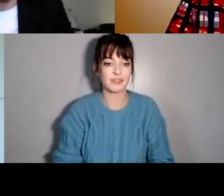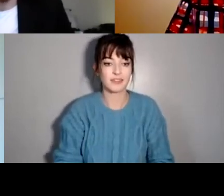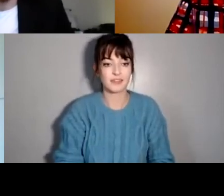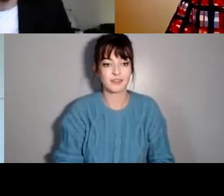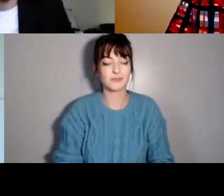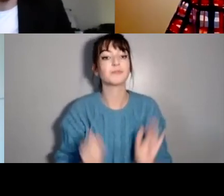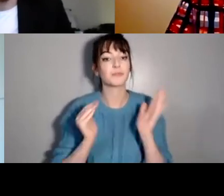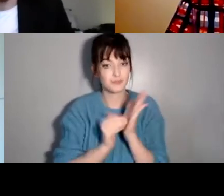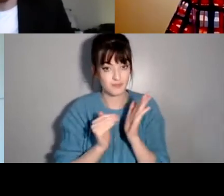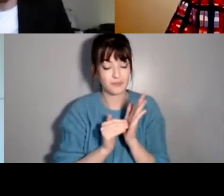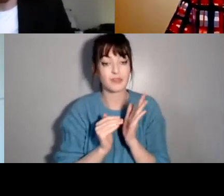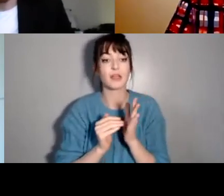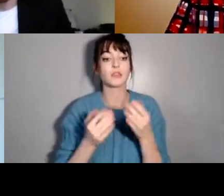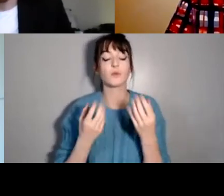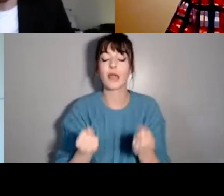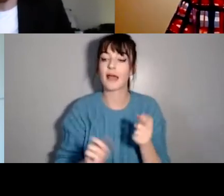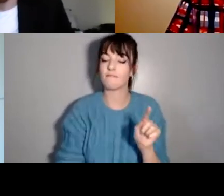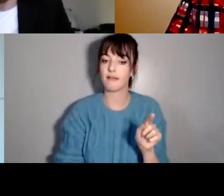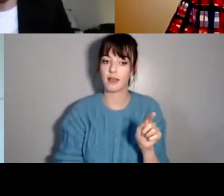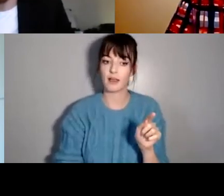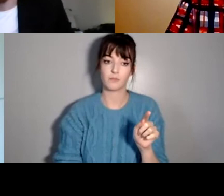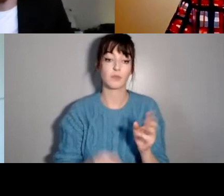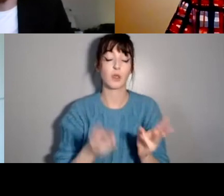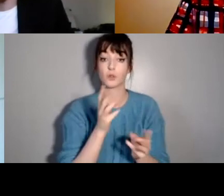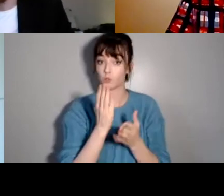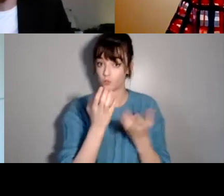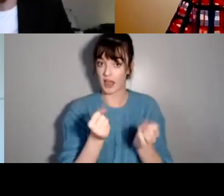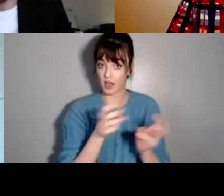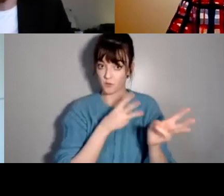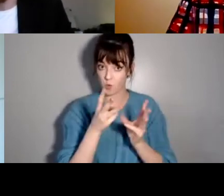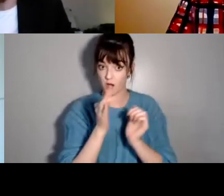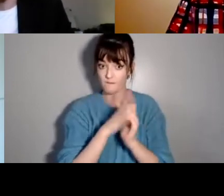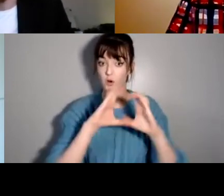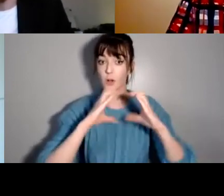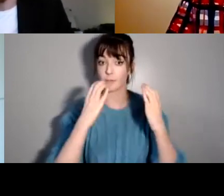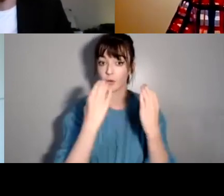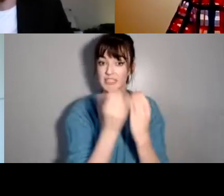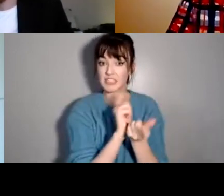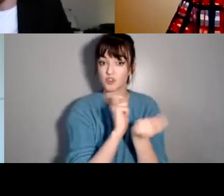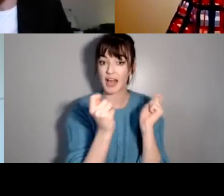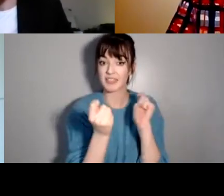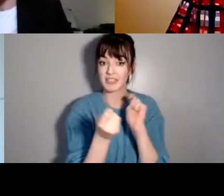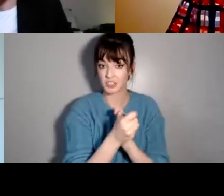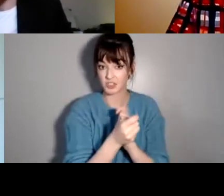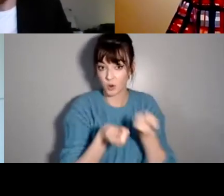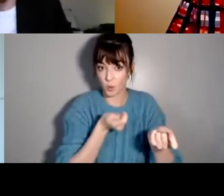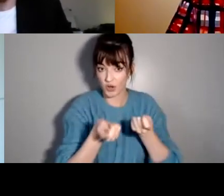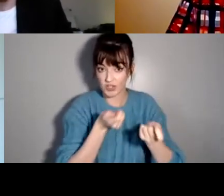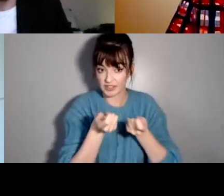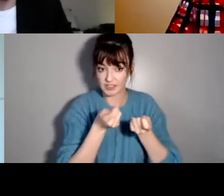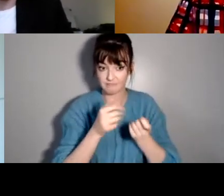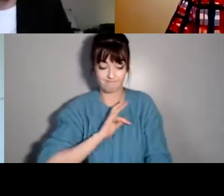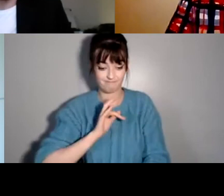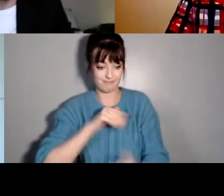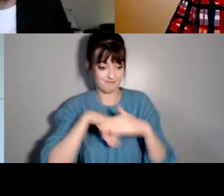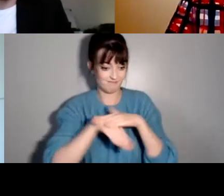Yeah, we have, there is a piece of work that we have for community transition coordinators to work in a number of